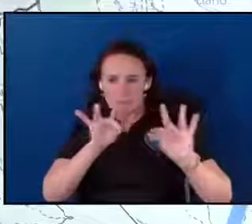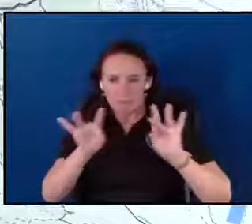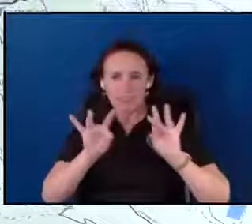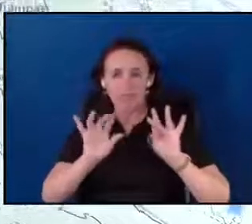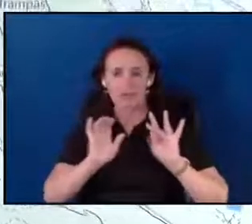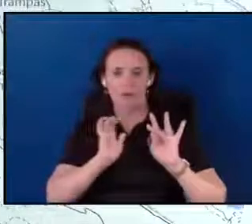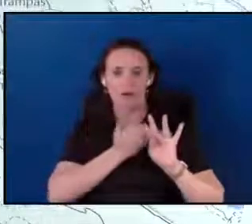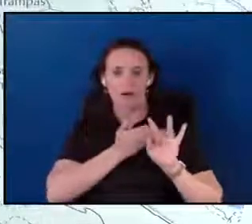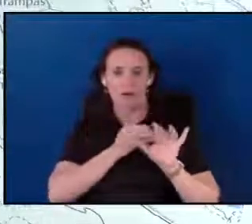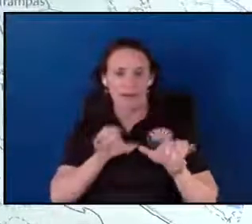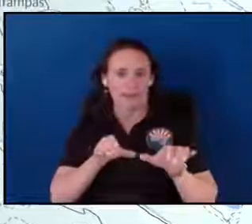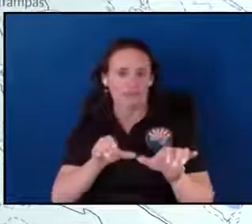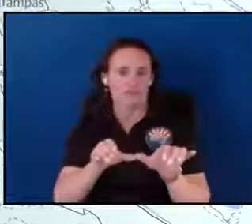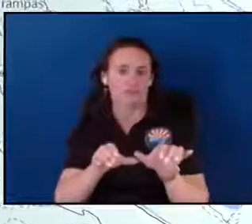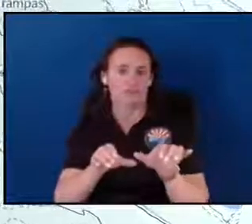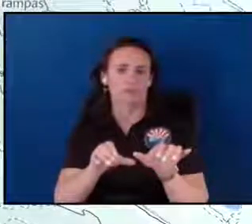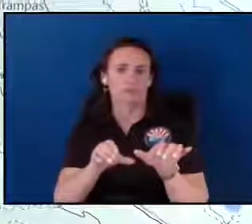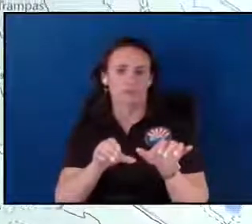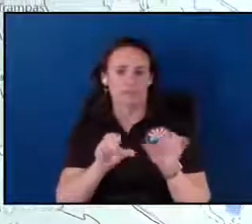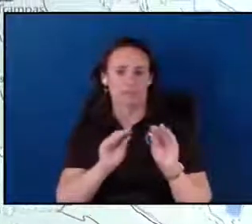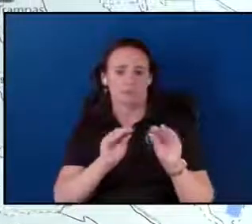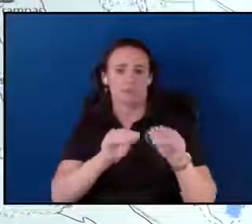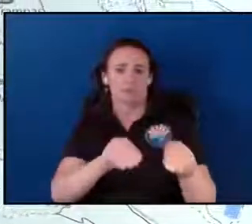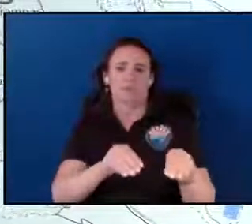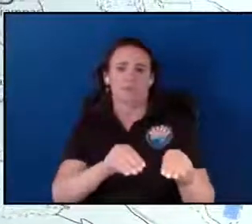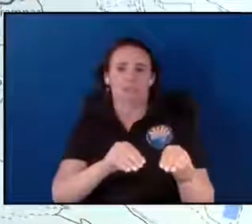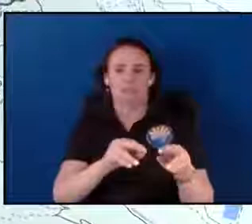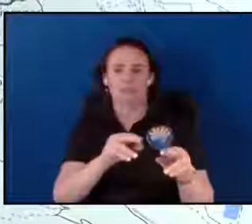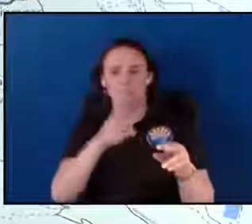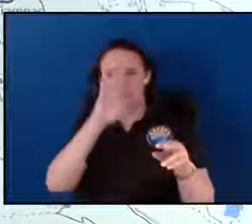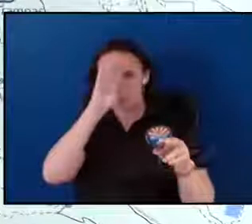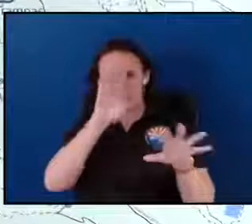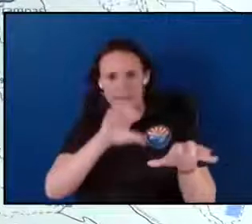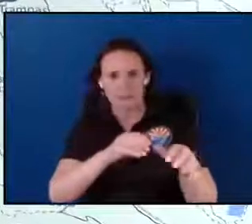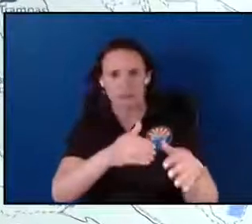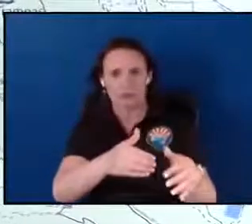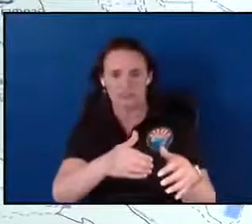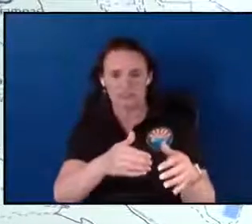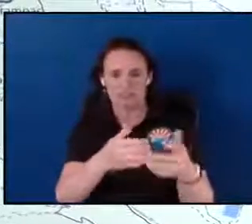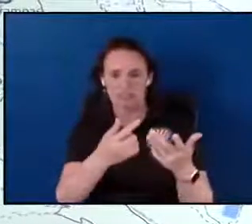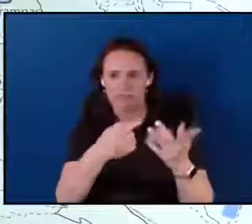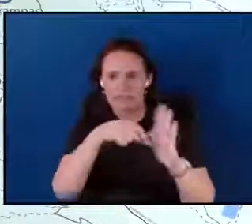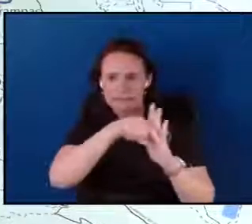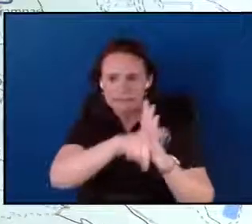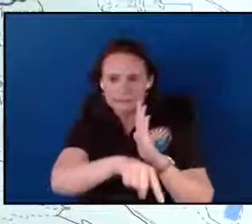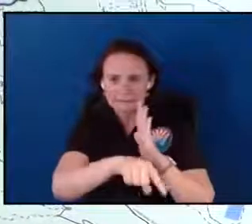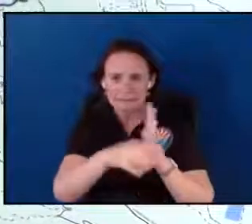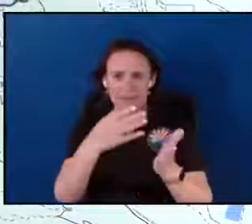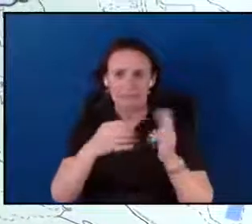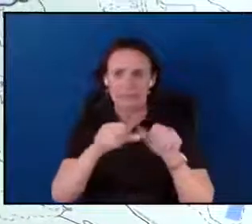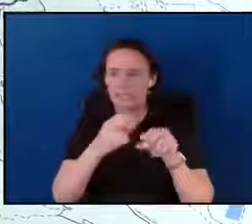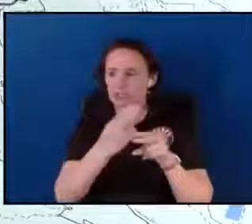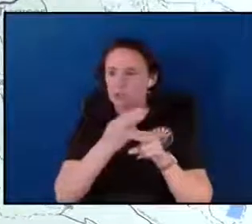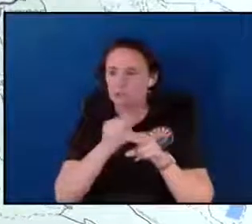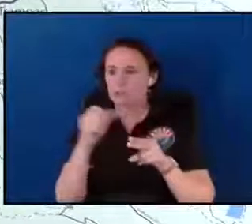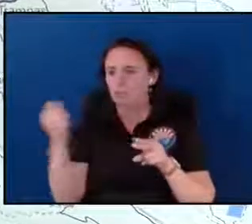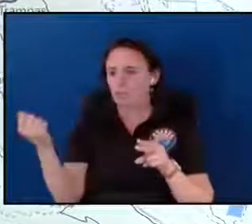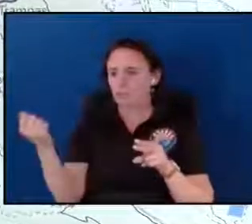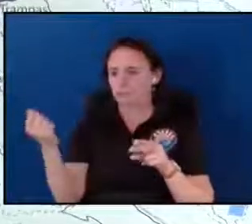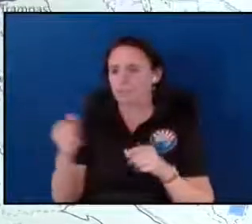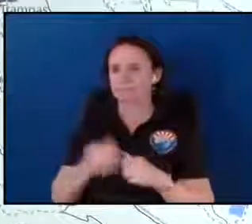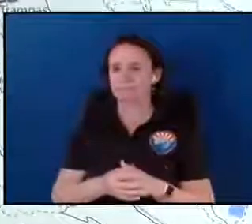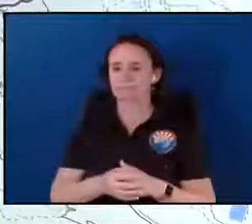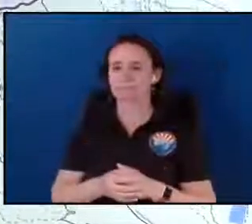and also committing resources that deep where they may be able to be used elsewhere. But we'll make sure that we get a good plan before we implement